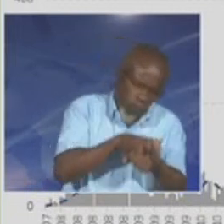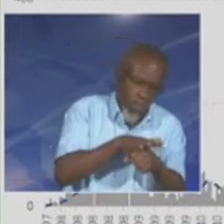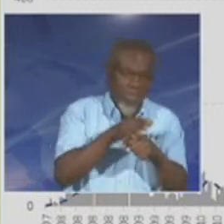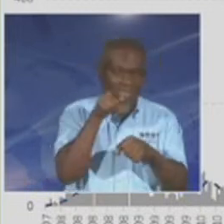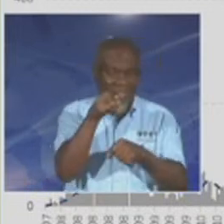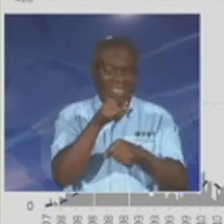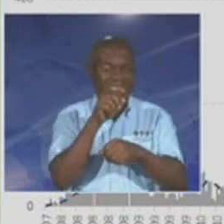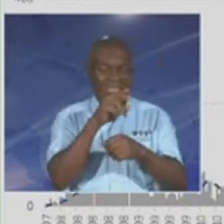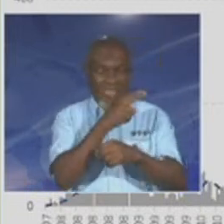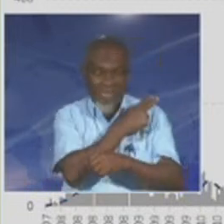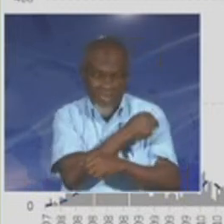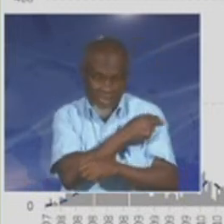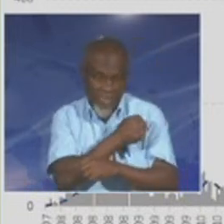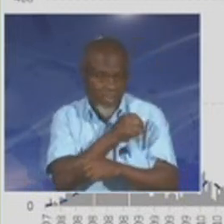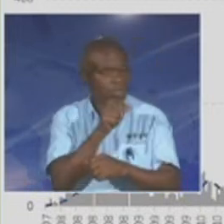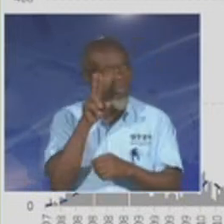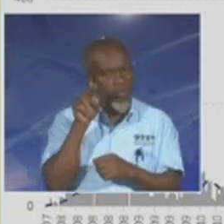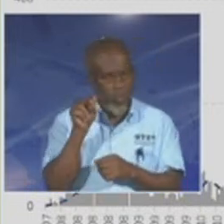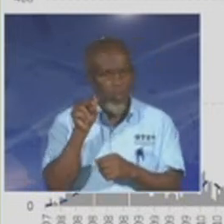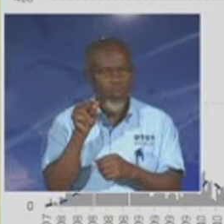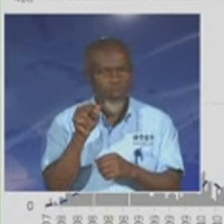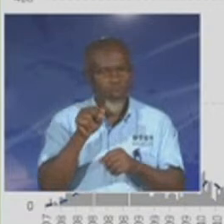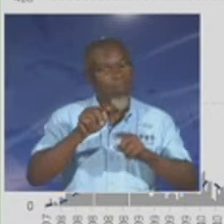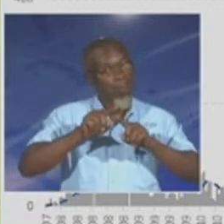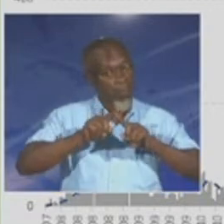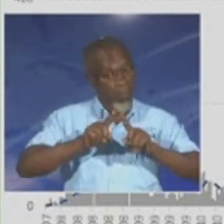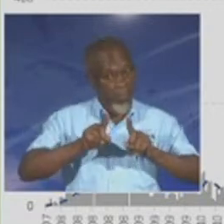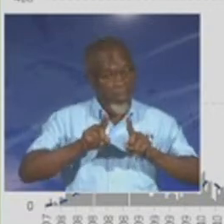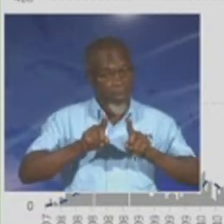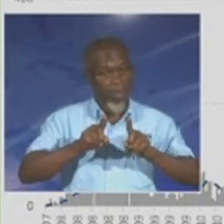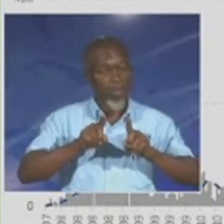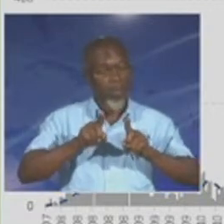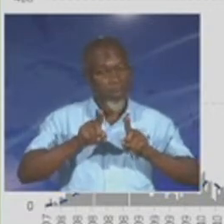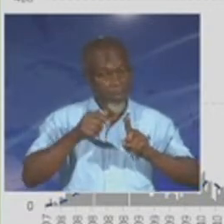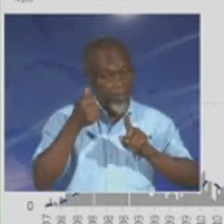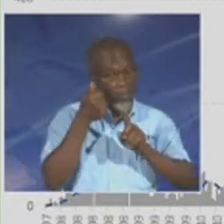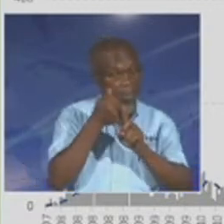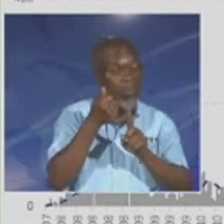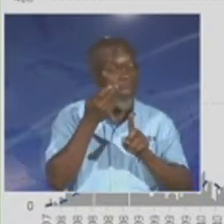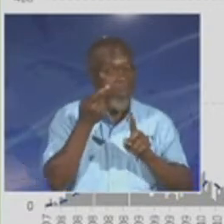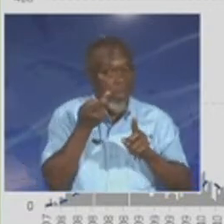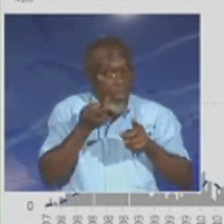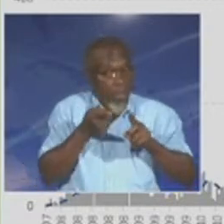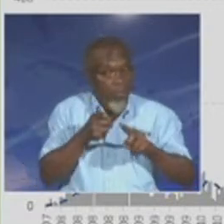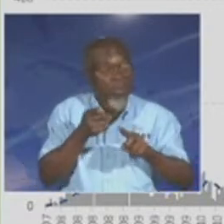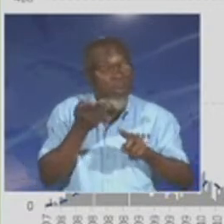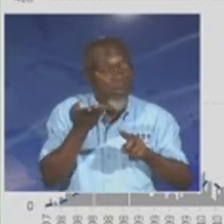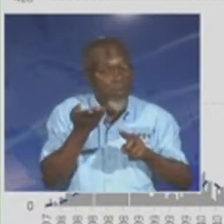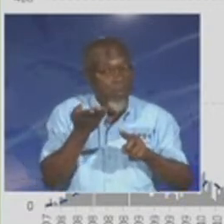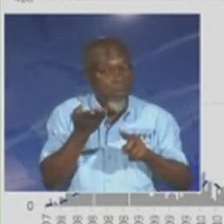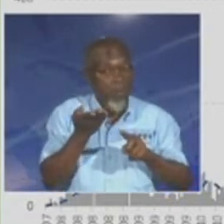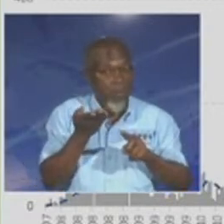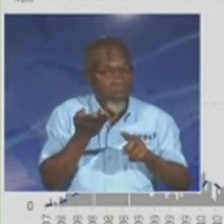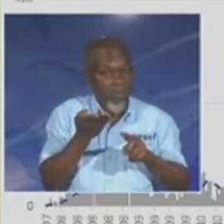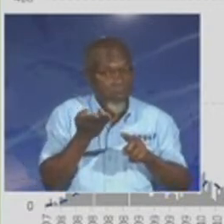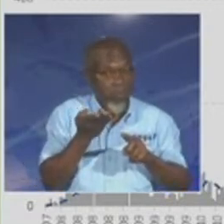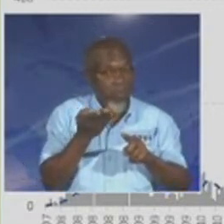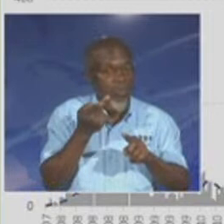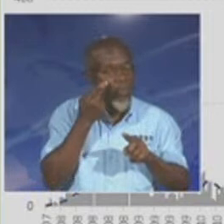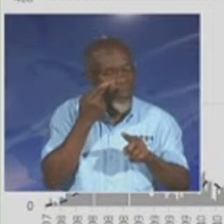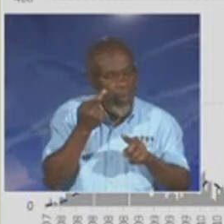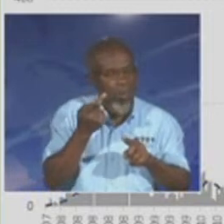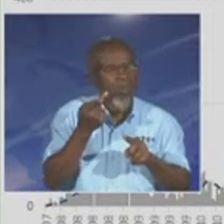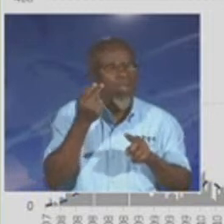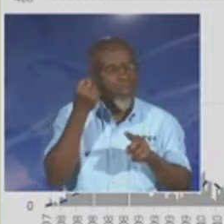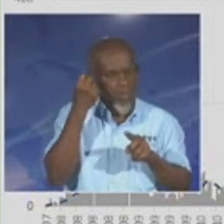see it, we know what it's from, but the impact has been mitigated by a few things, and one of them is the severity of the illness itself.